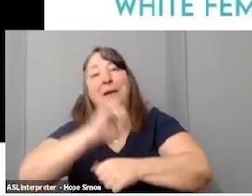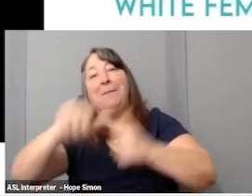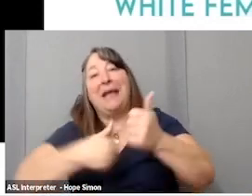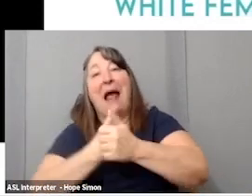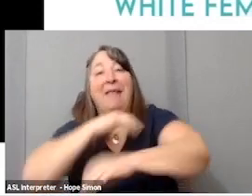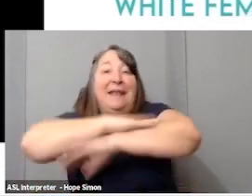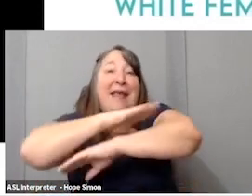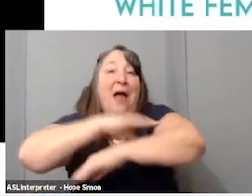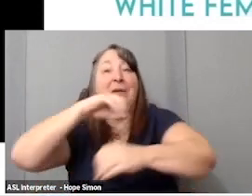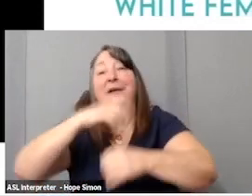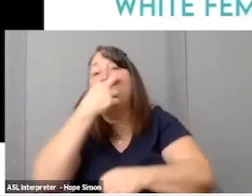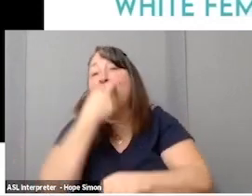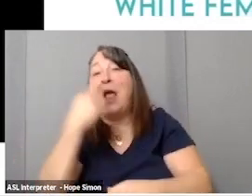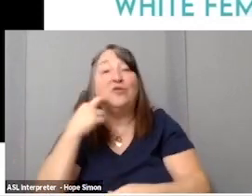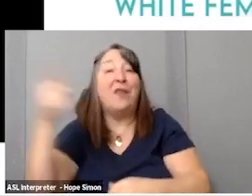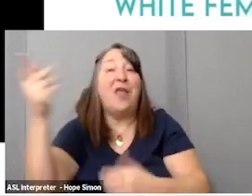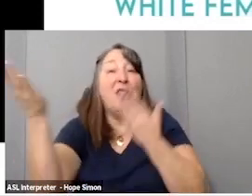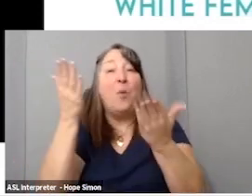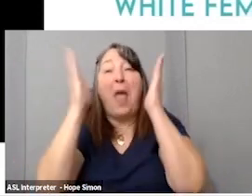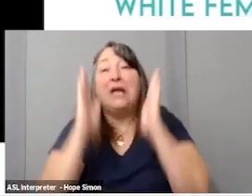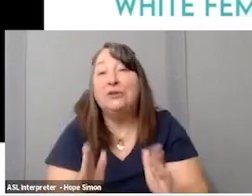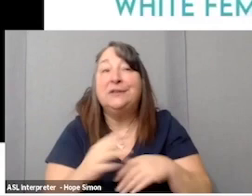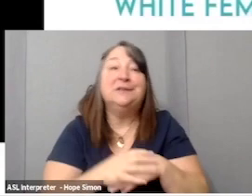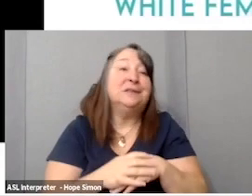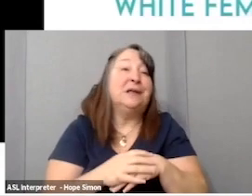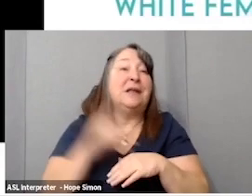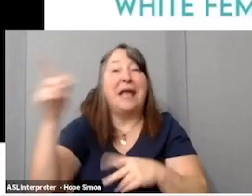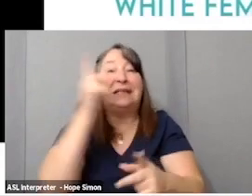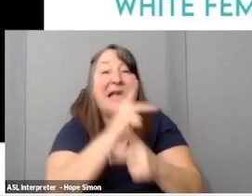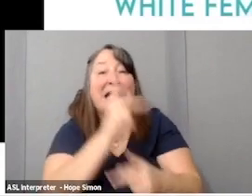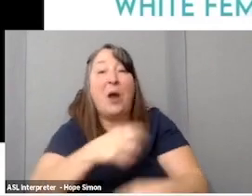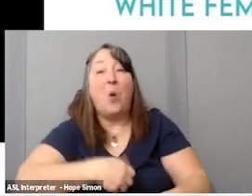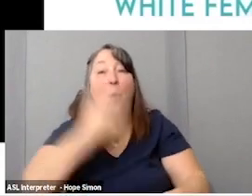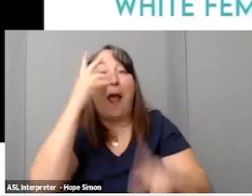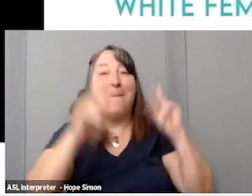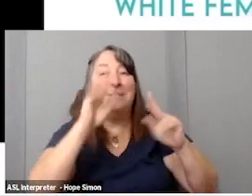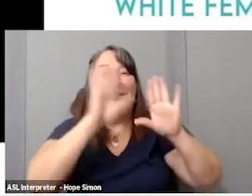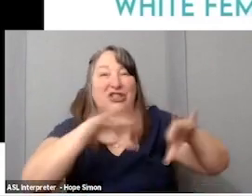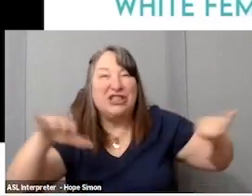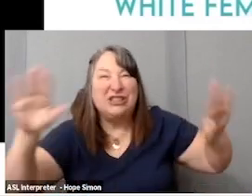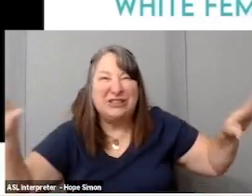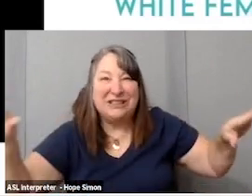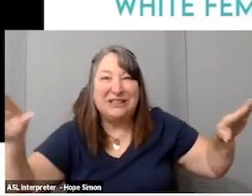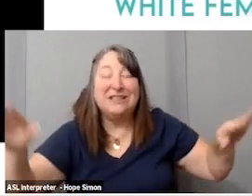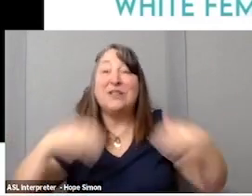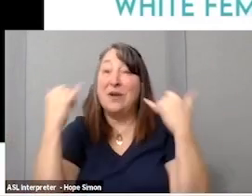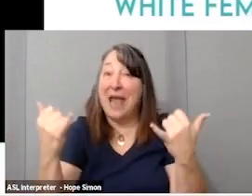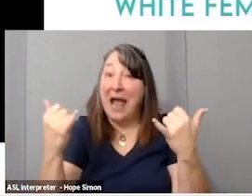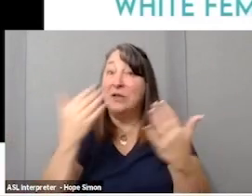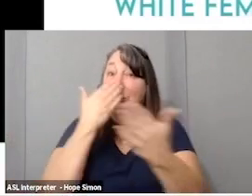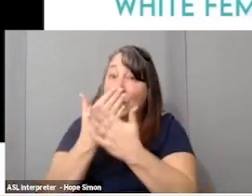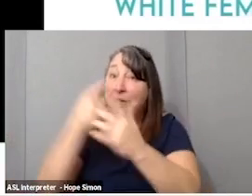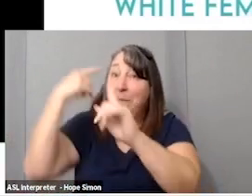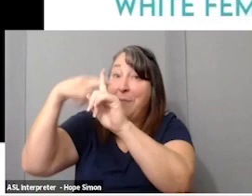restaurant, serving folks, taking care of especially white people's children. And so it's a really positive finding that we show